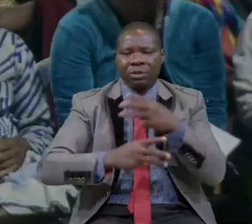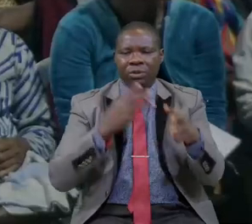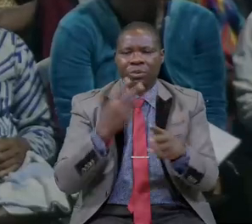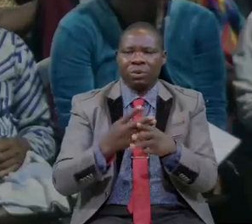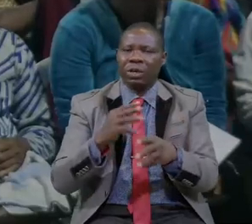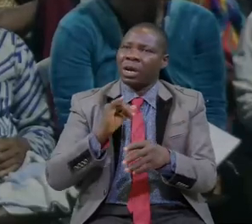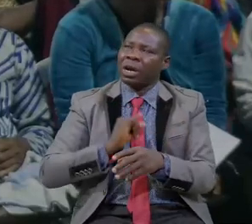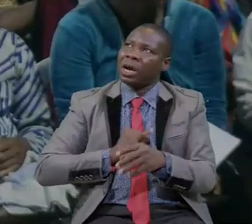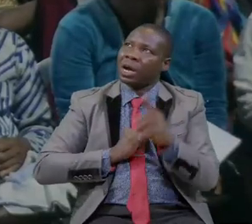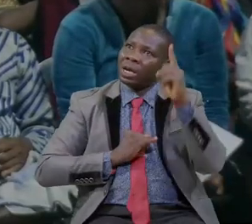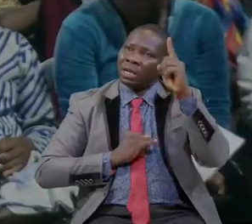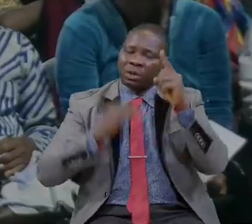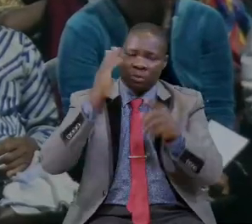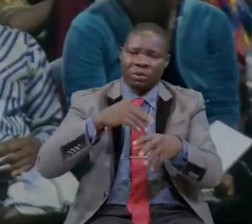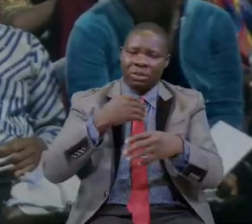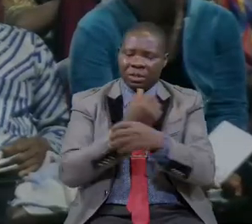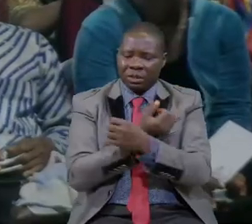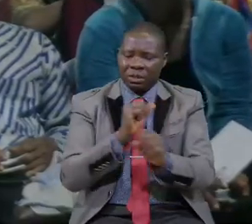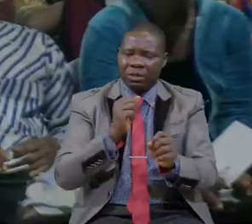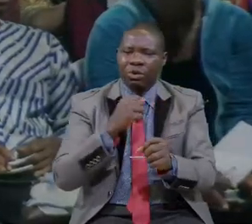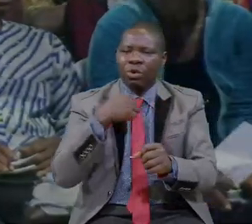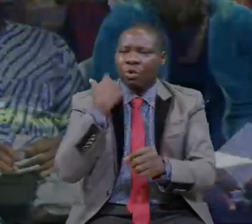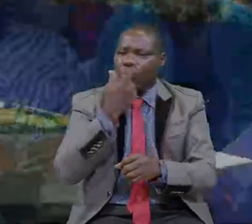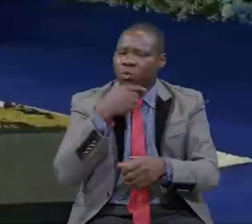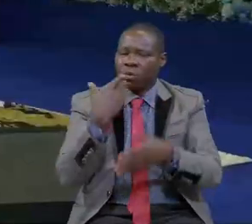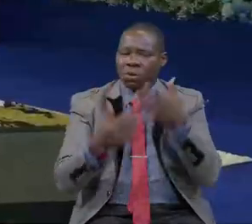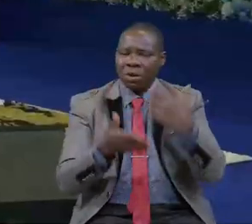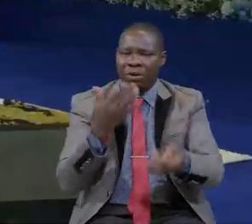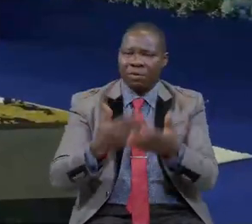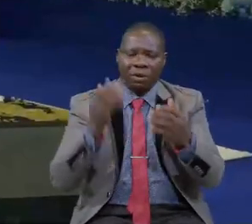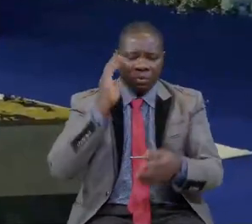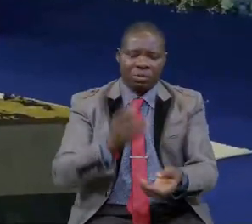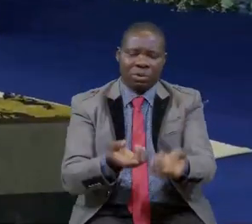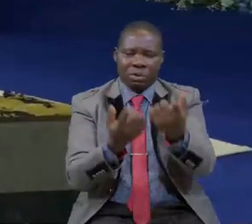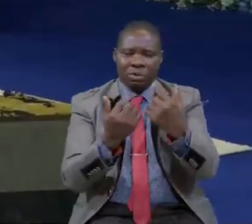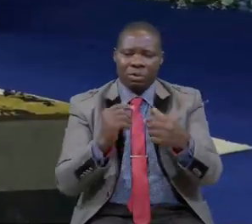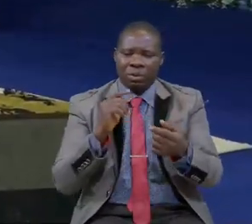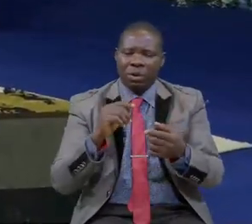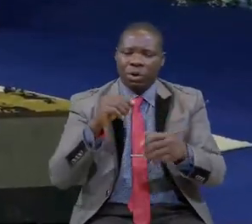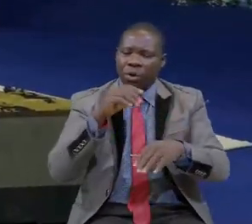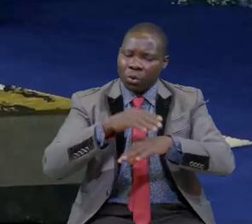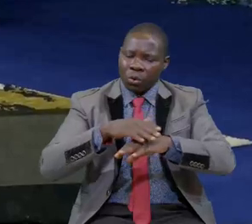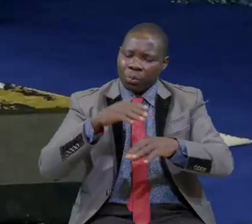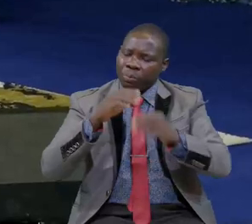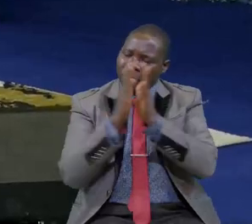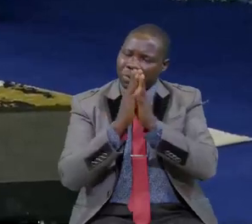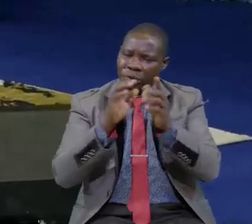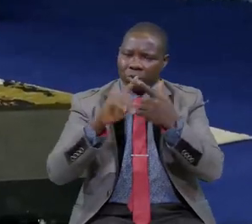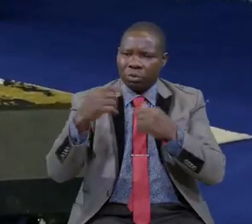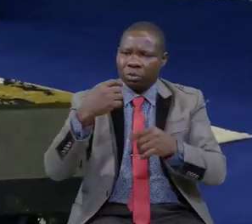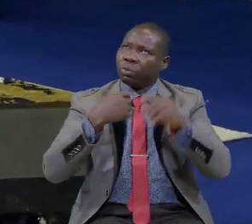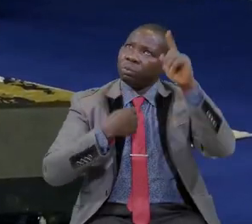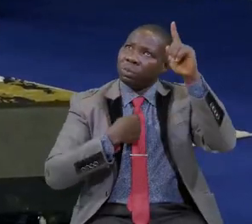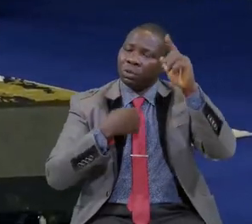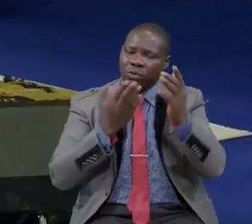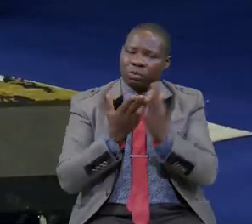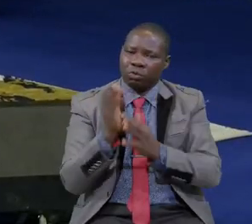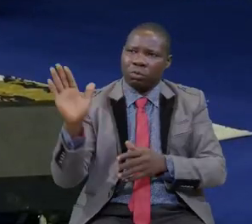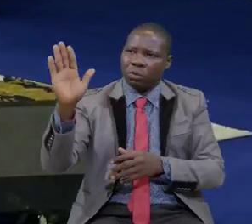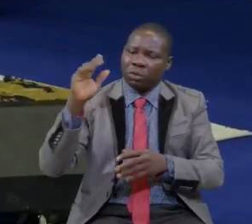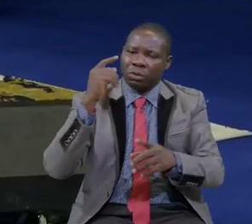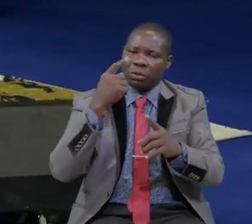save whosoever will call on me through your name. And God the Father is